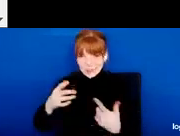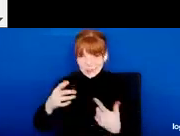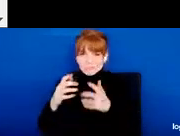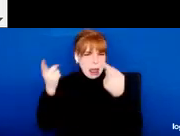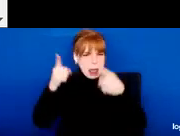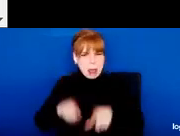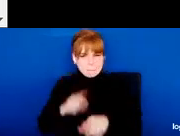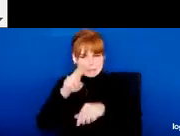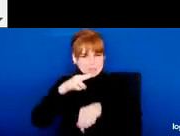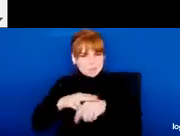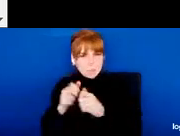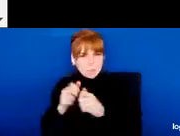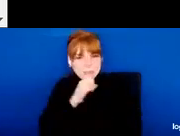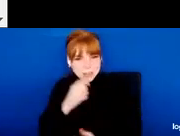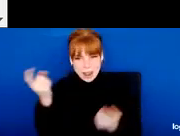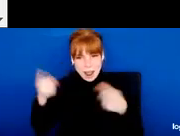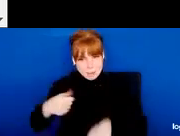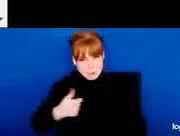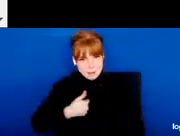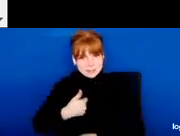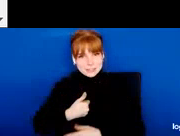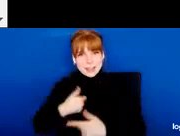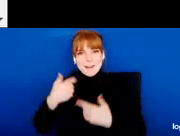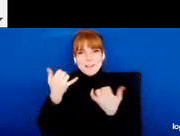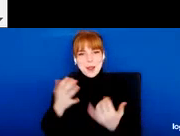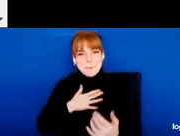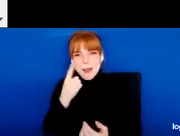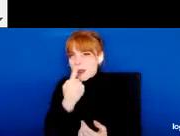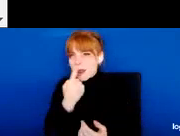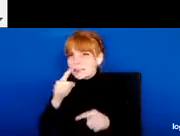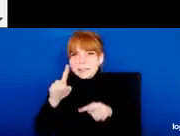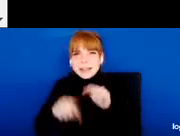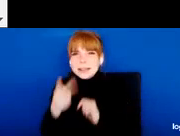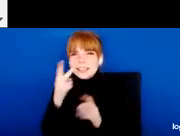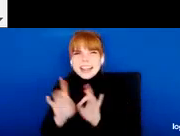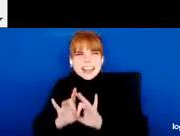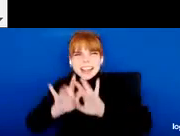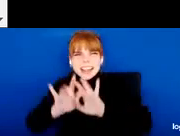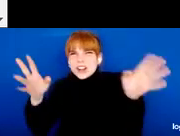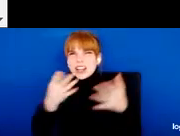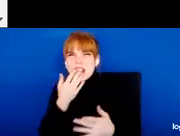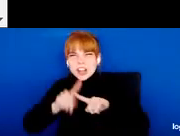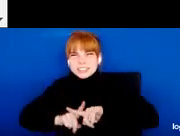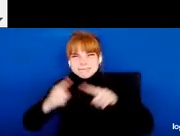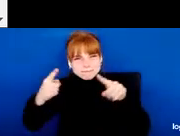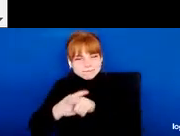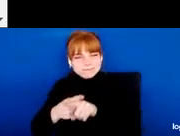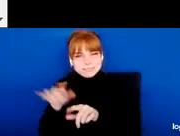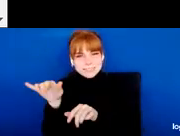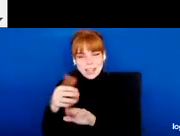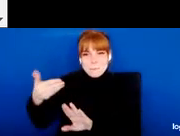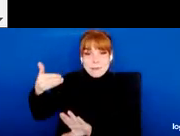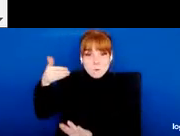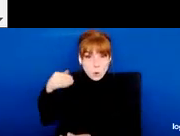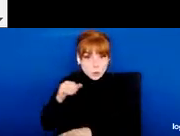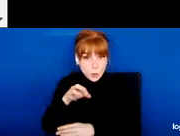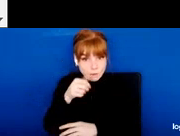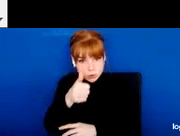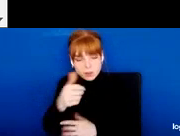see, distinguish as much contrast as I once could. So, you know, if you really had reduced sensitivity, would you identify